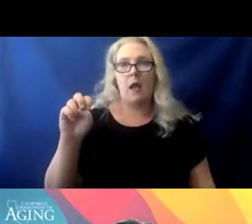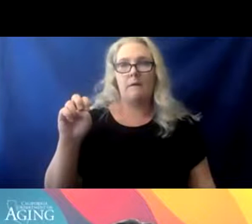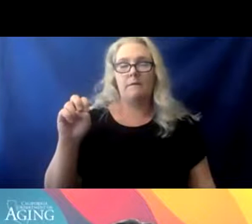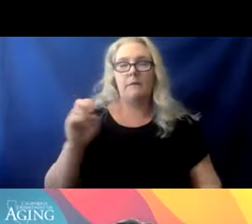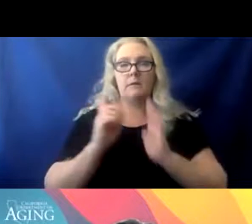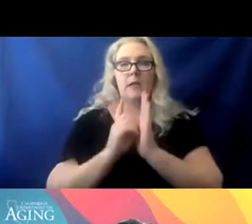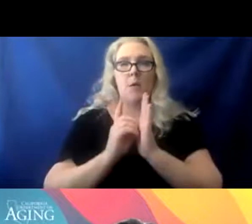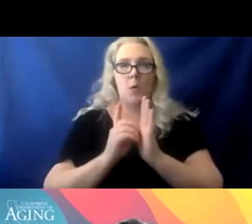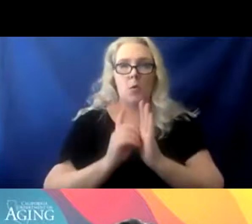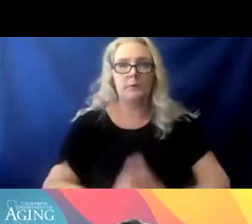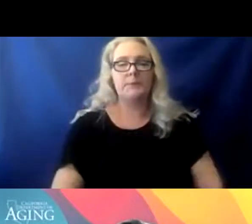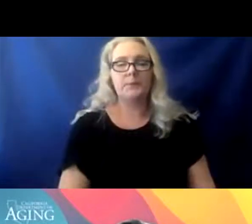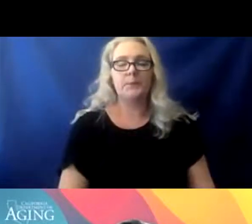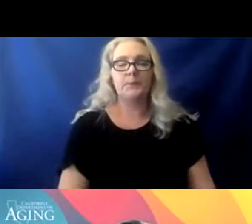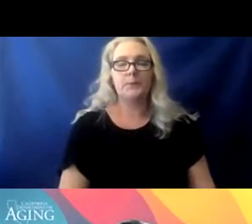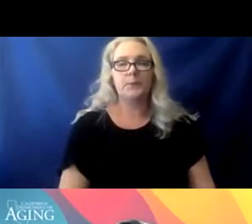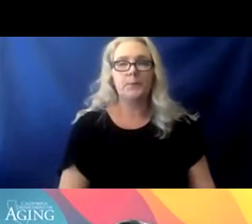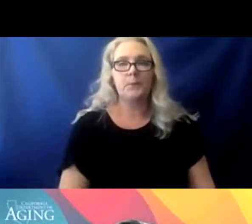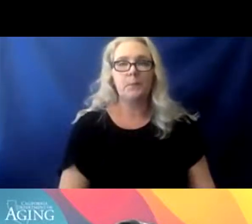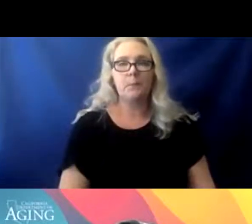just a moment to make that transition.